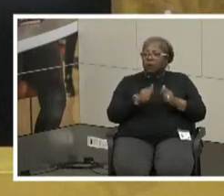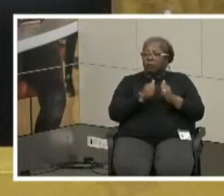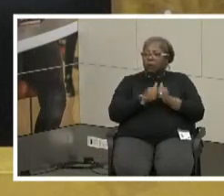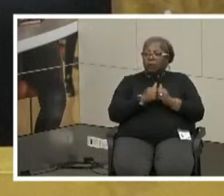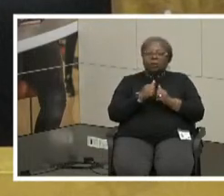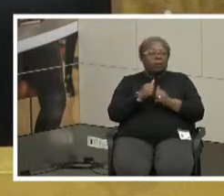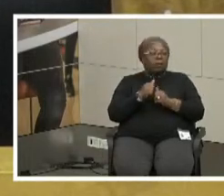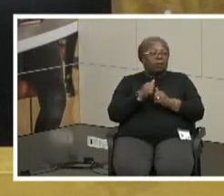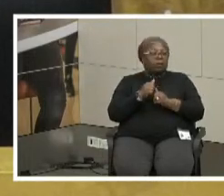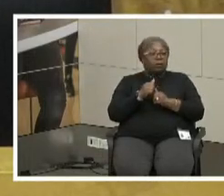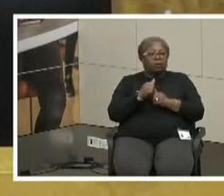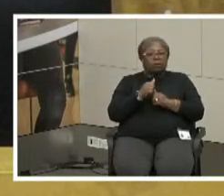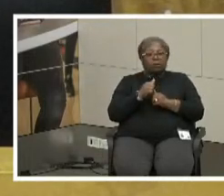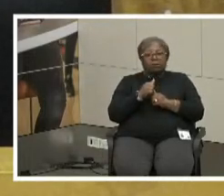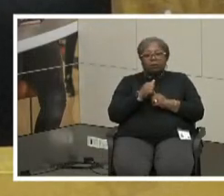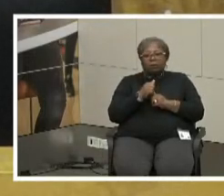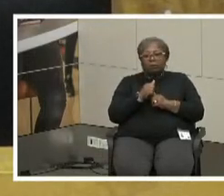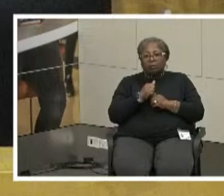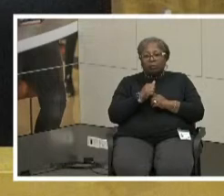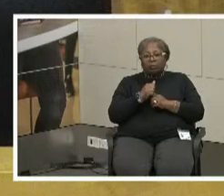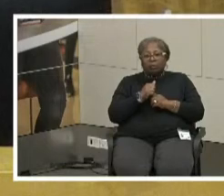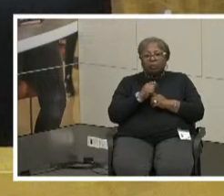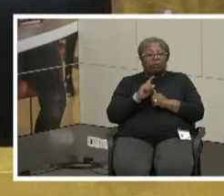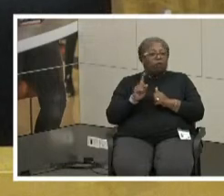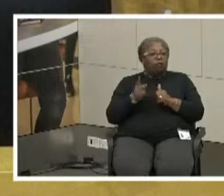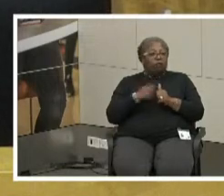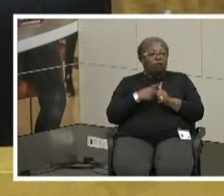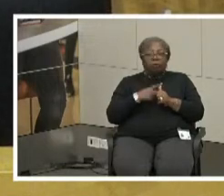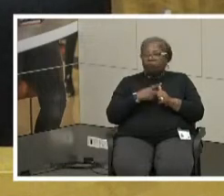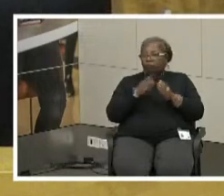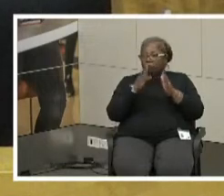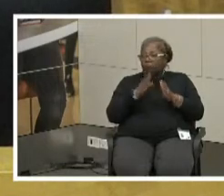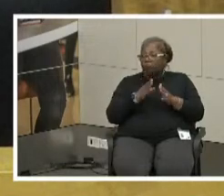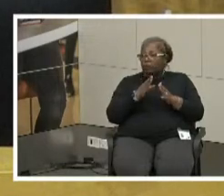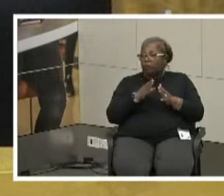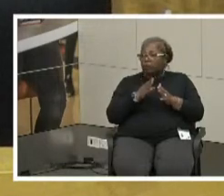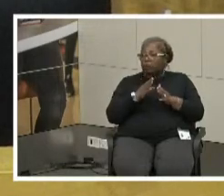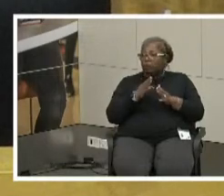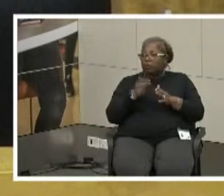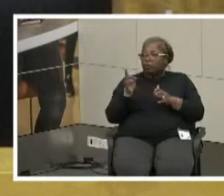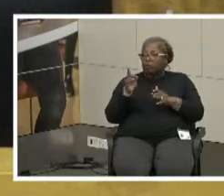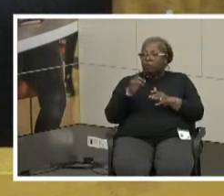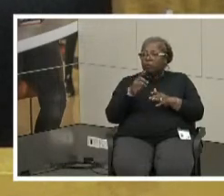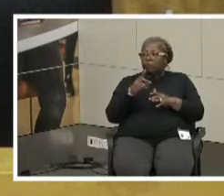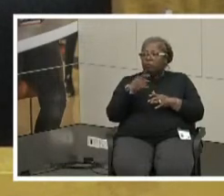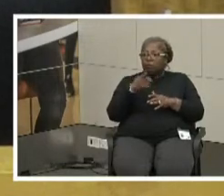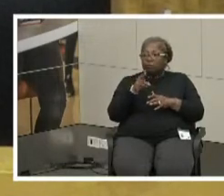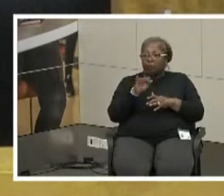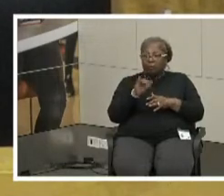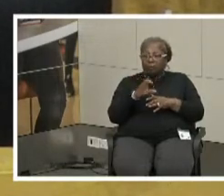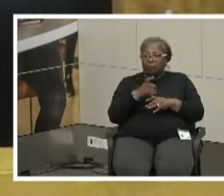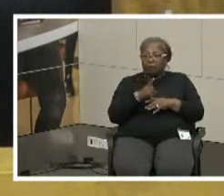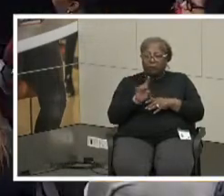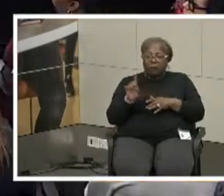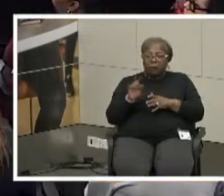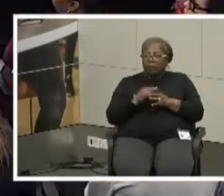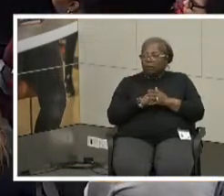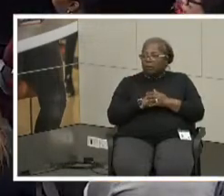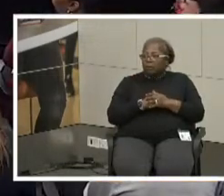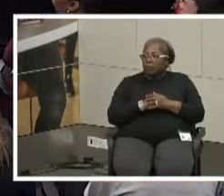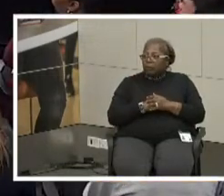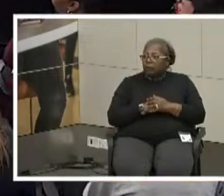public officials um the first public official that I see here is PLO Gomez so sir if you'll come